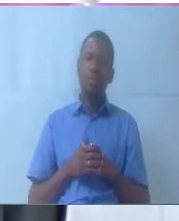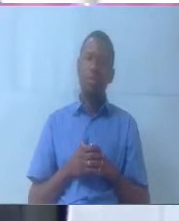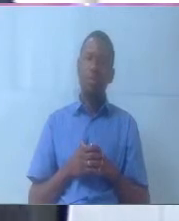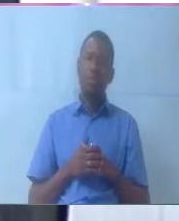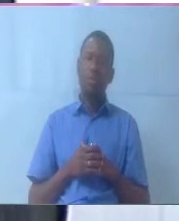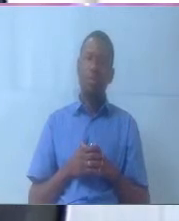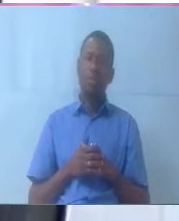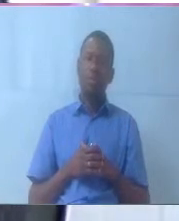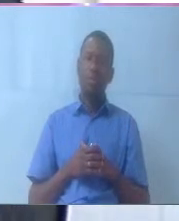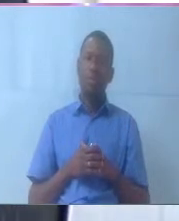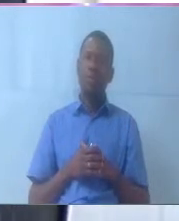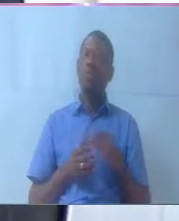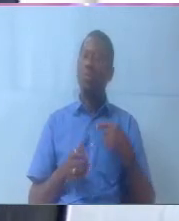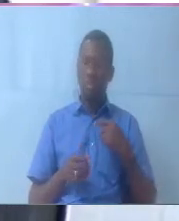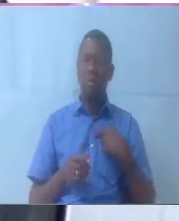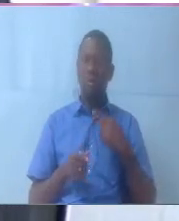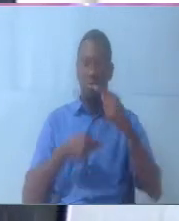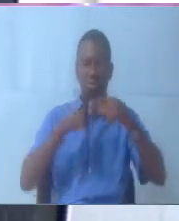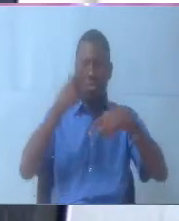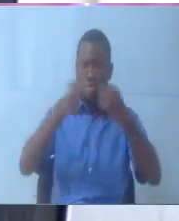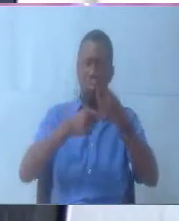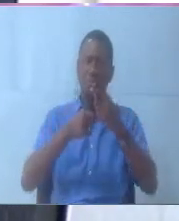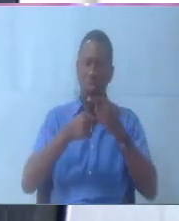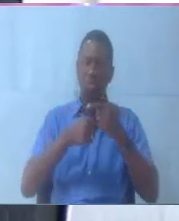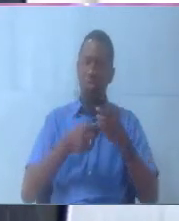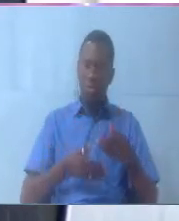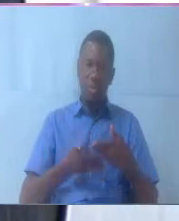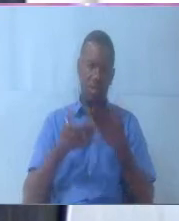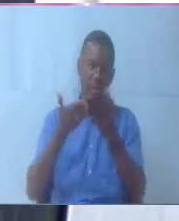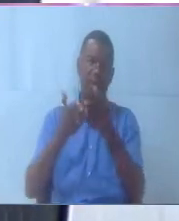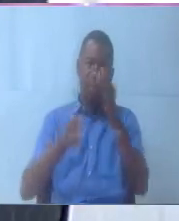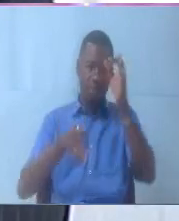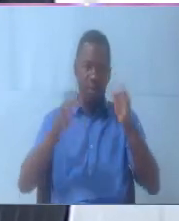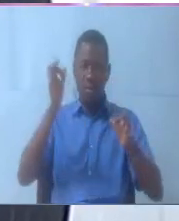I continued delivering judgments. And the